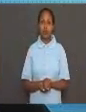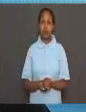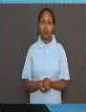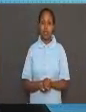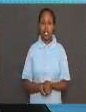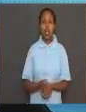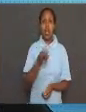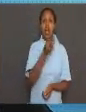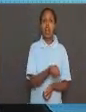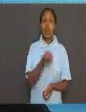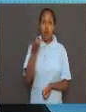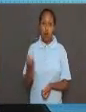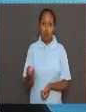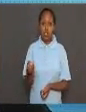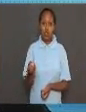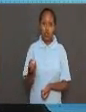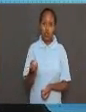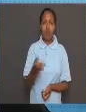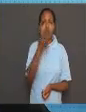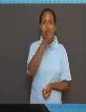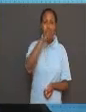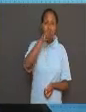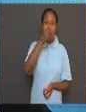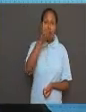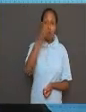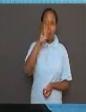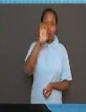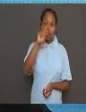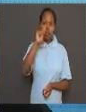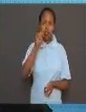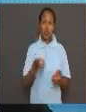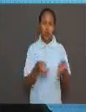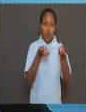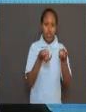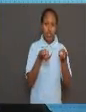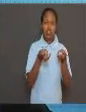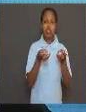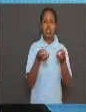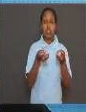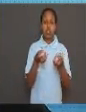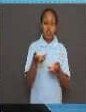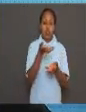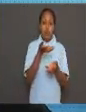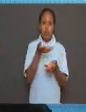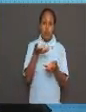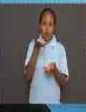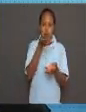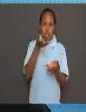An object's apparent weight is its buoyant force